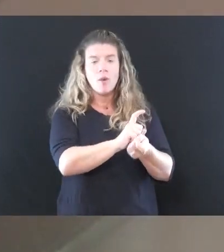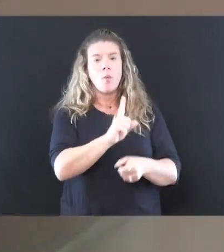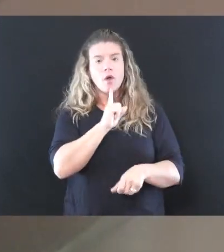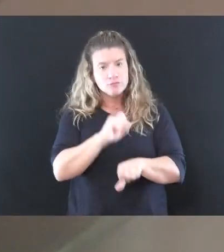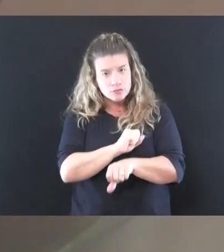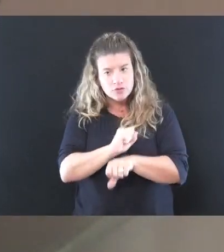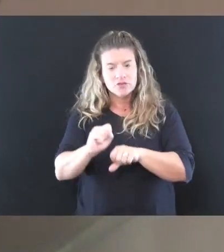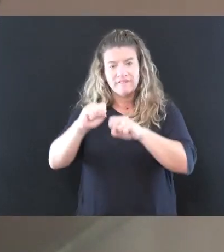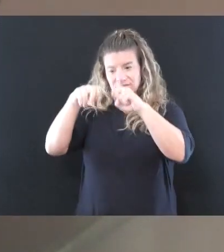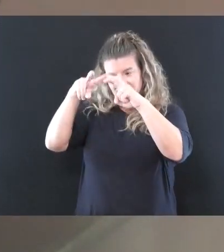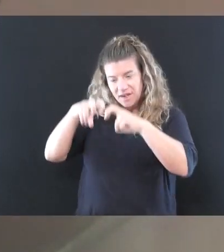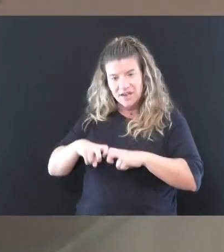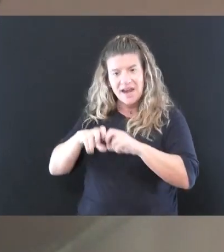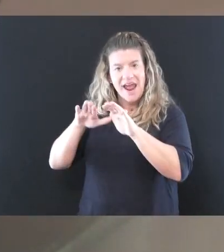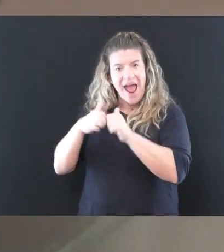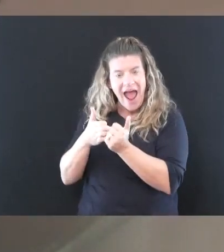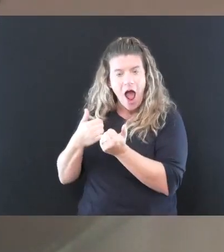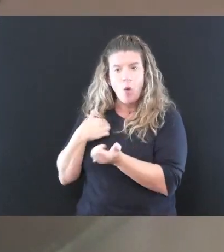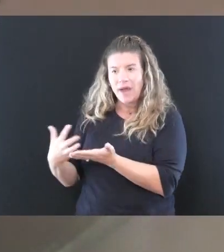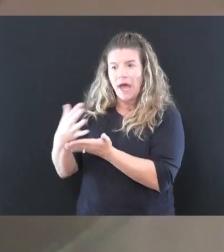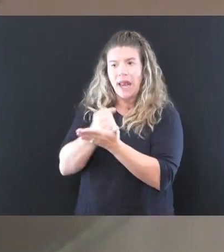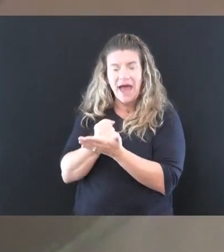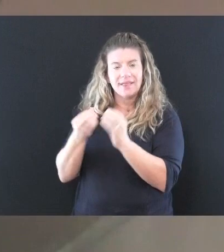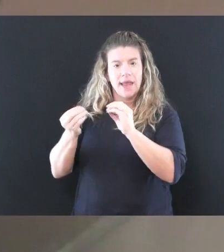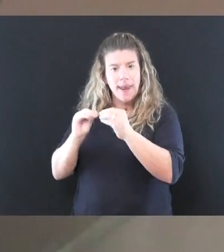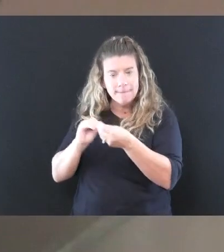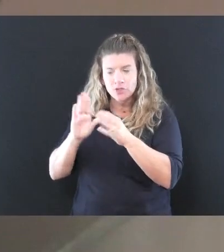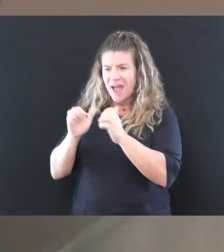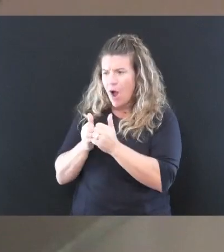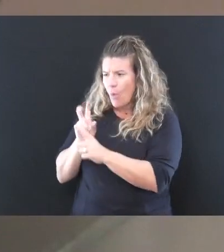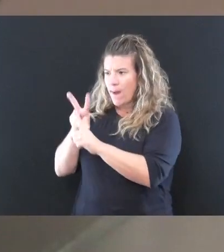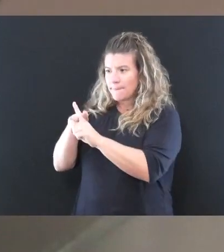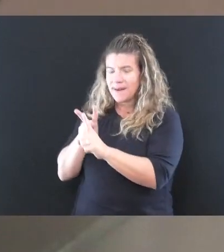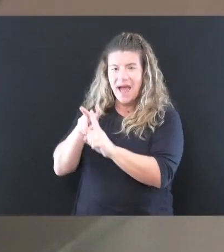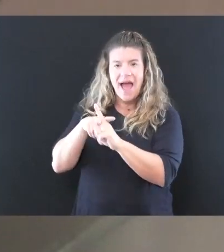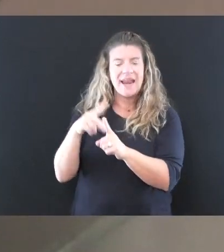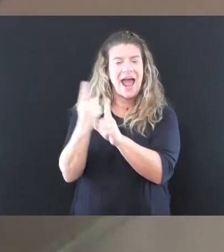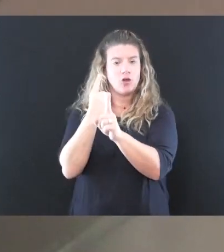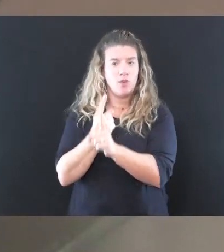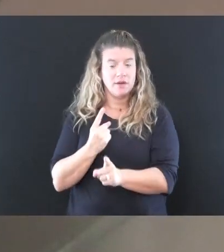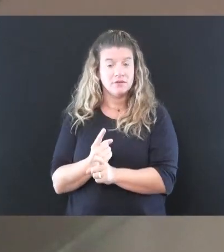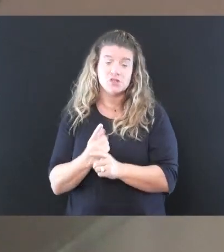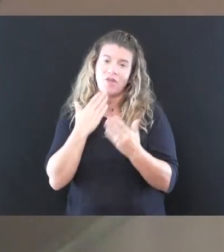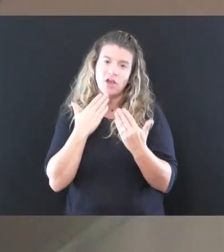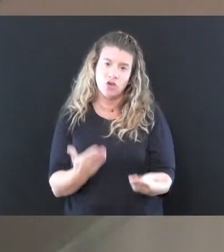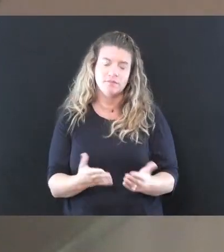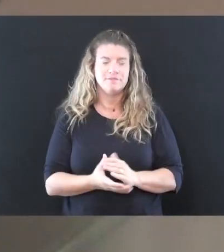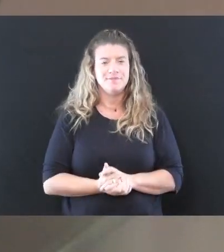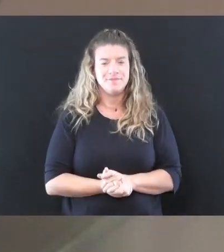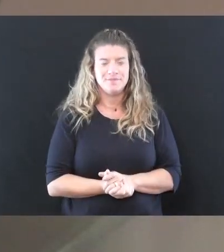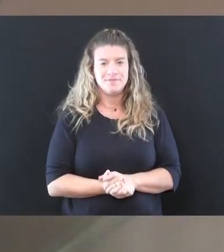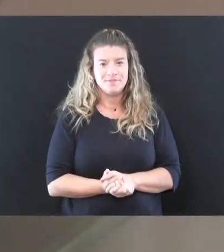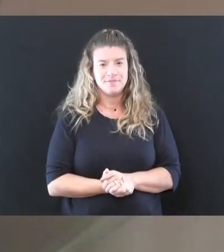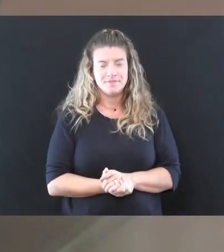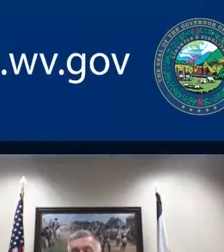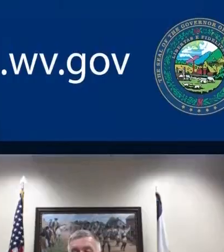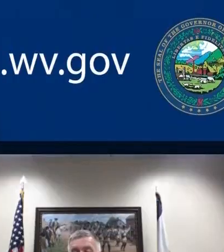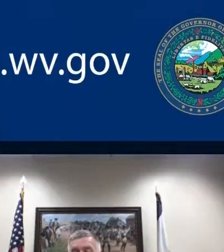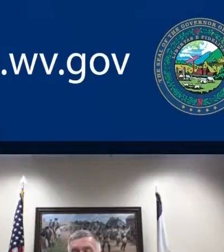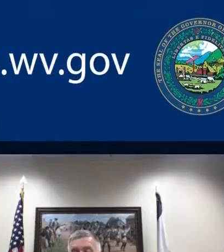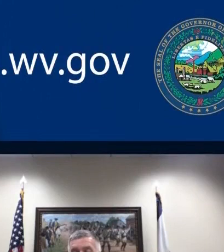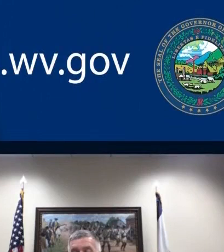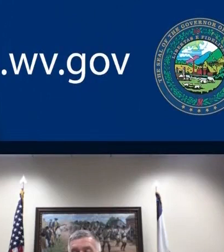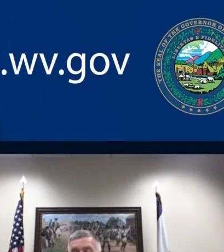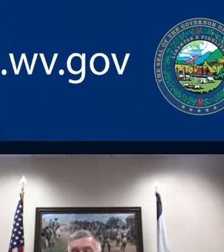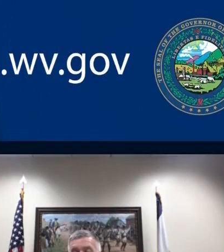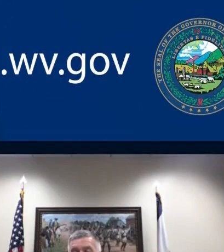asking about how that data was applied and making sure that we were applying it accurately. So thank you. Gordon, come back to